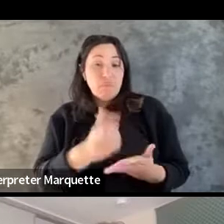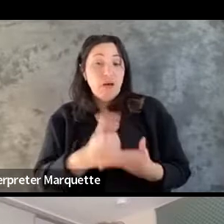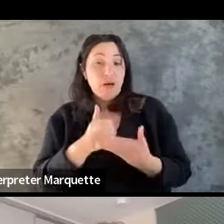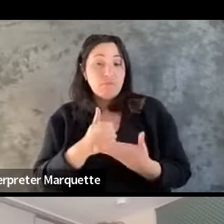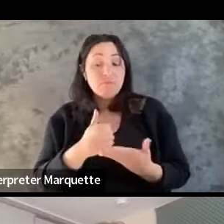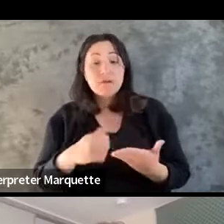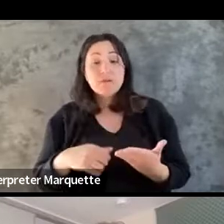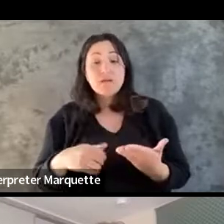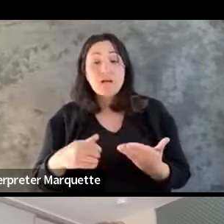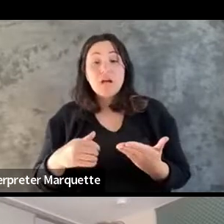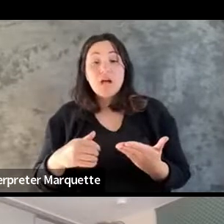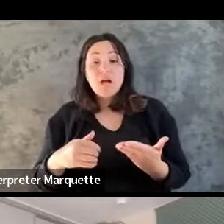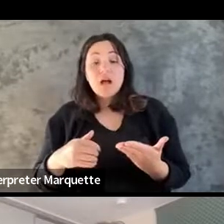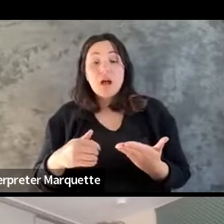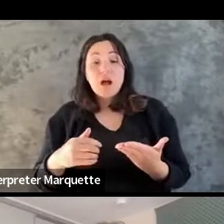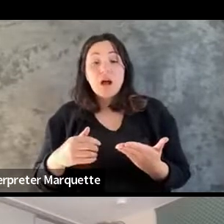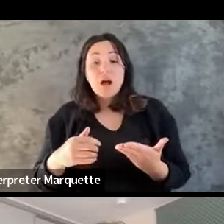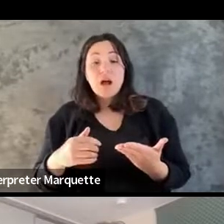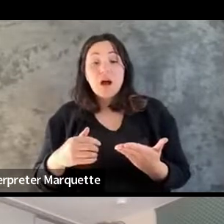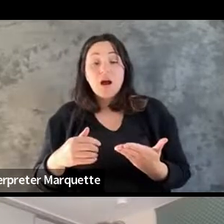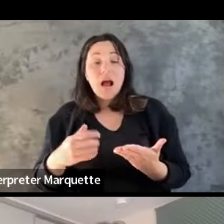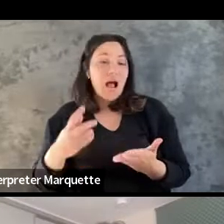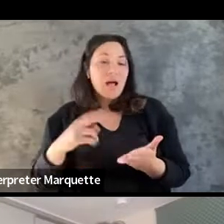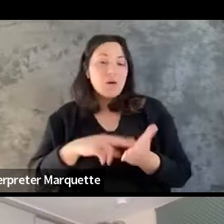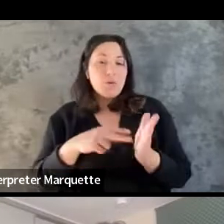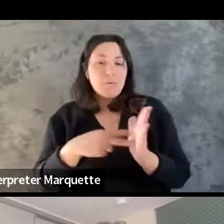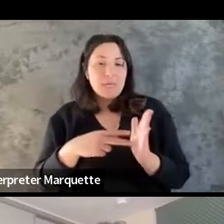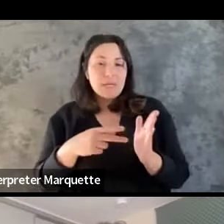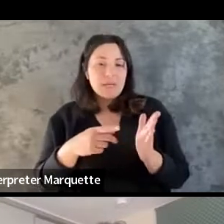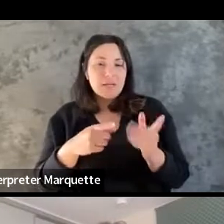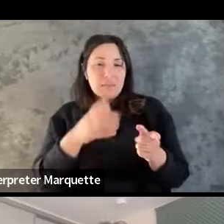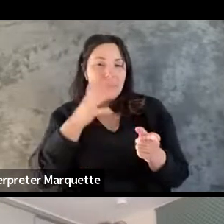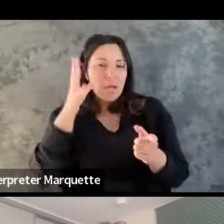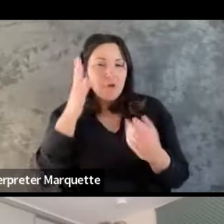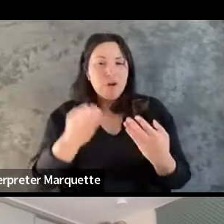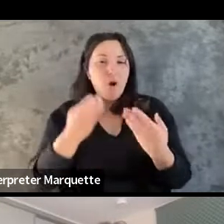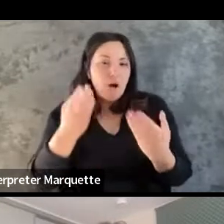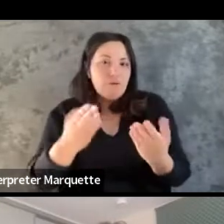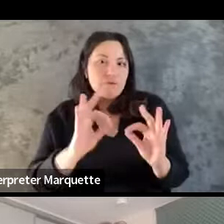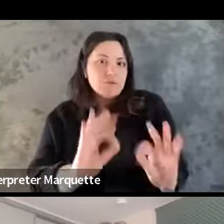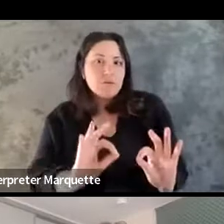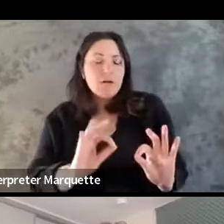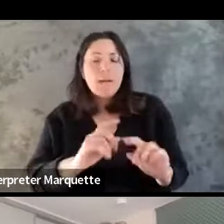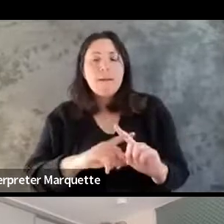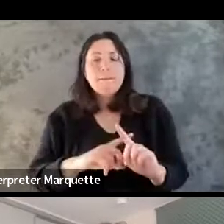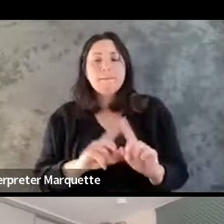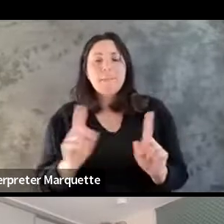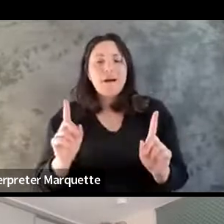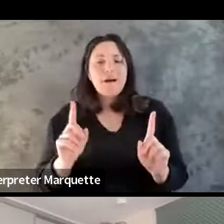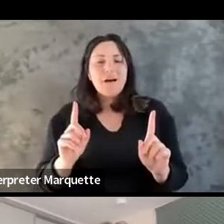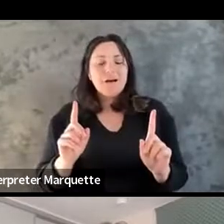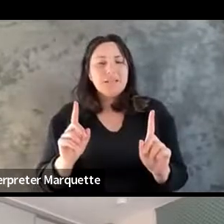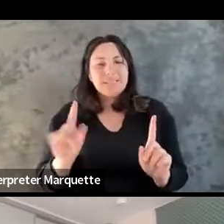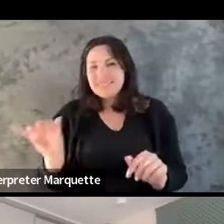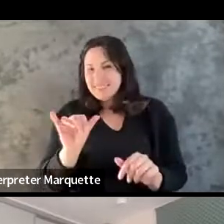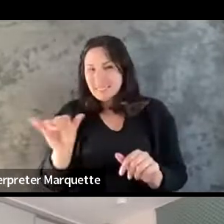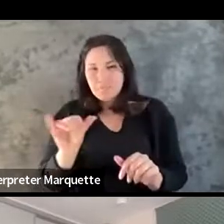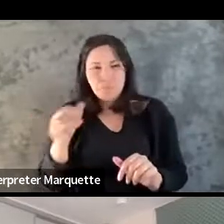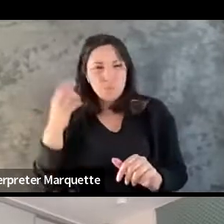And again, I don't mean to dismiss parent offers, but I think, again, for the similar reasons,